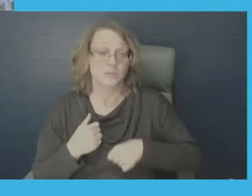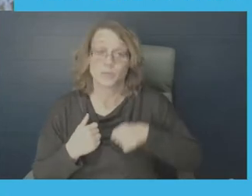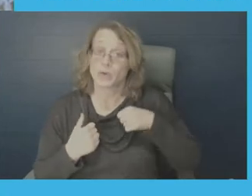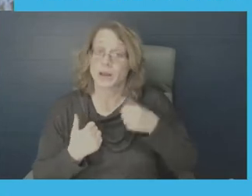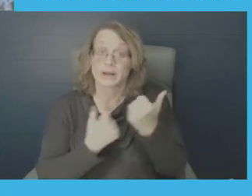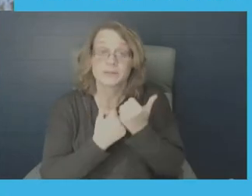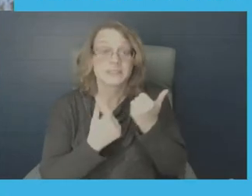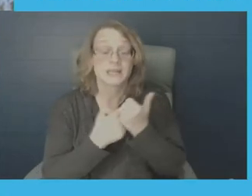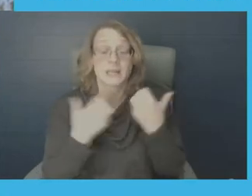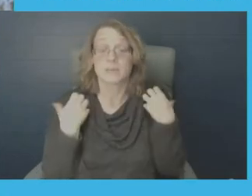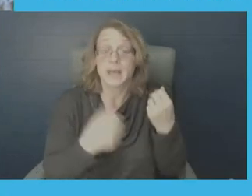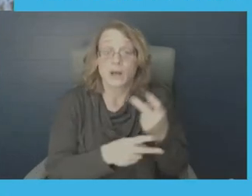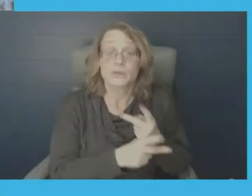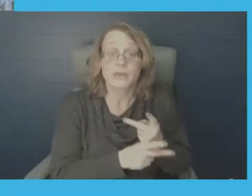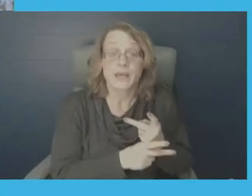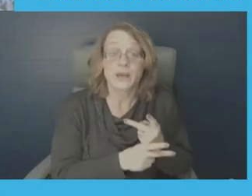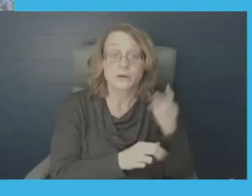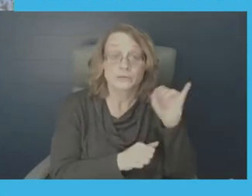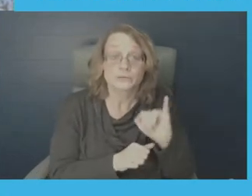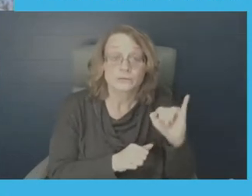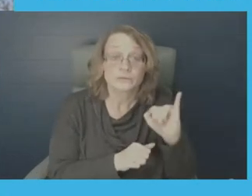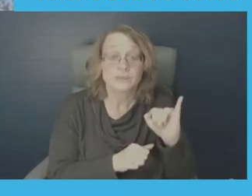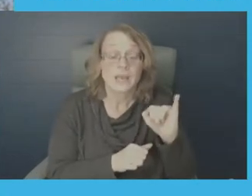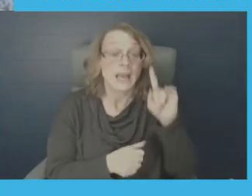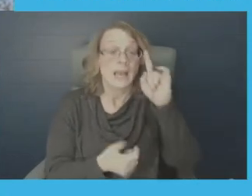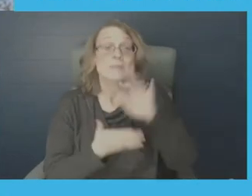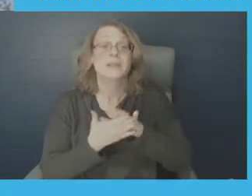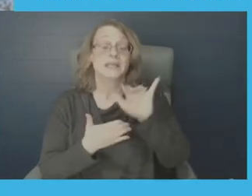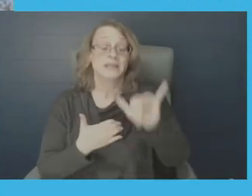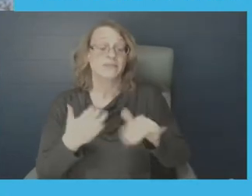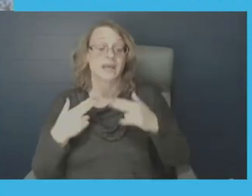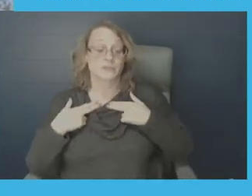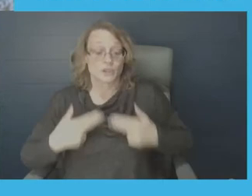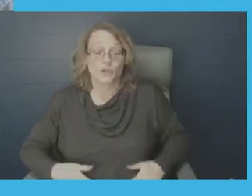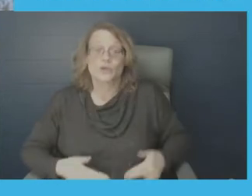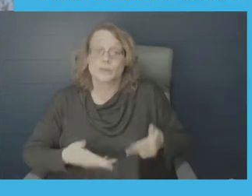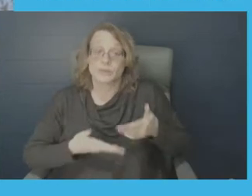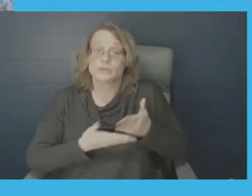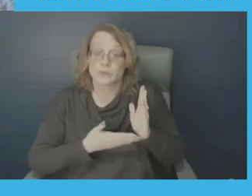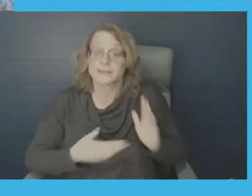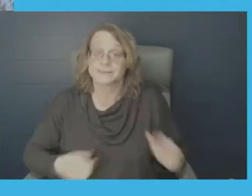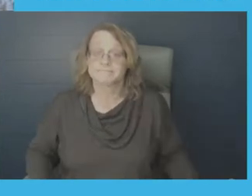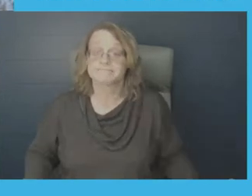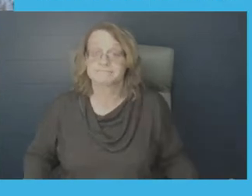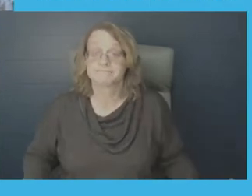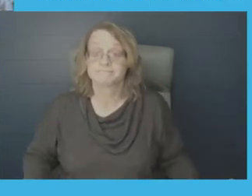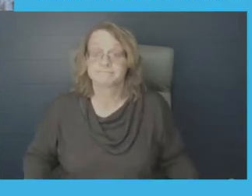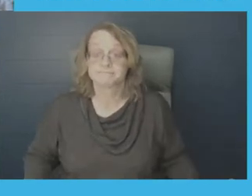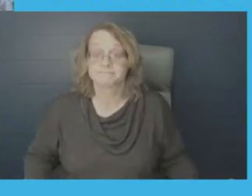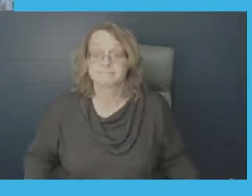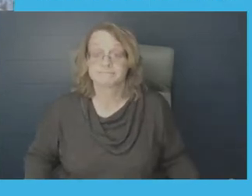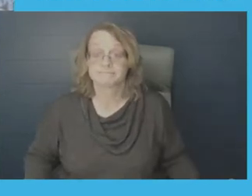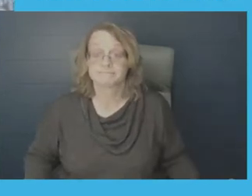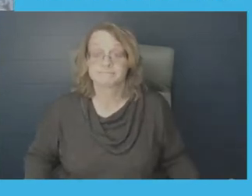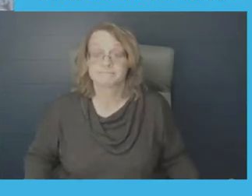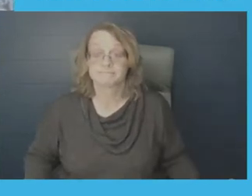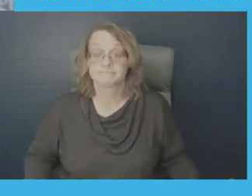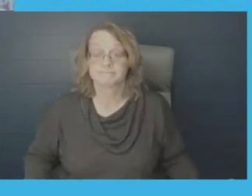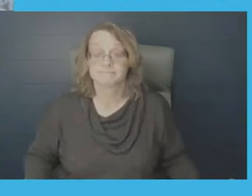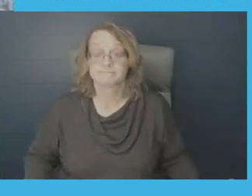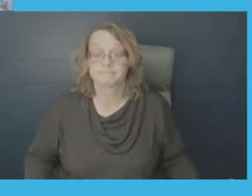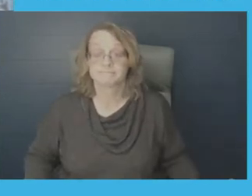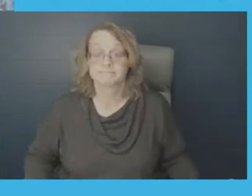And proud to stand up for health care because I believe it's a human right.